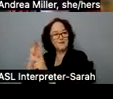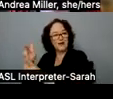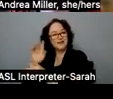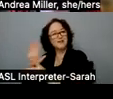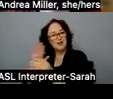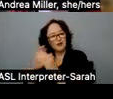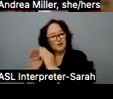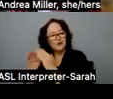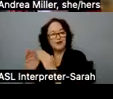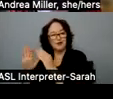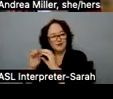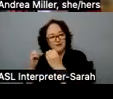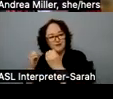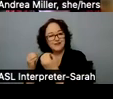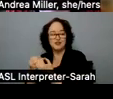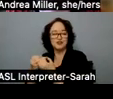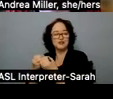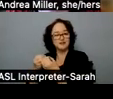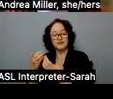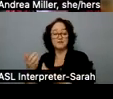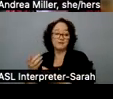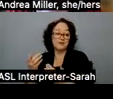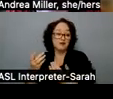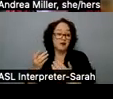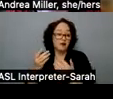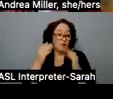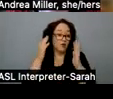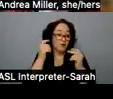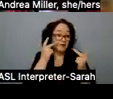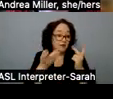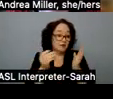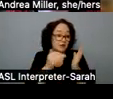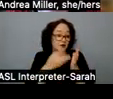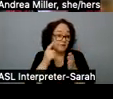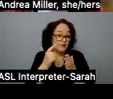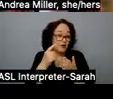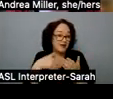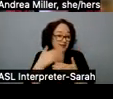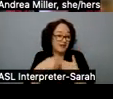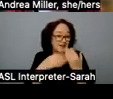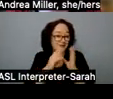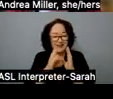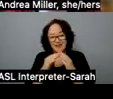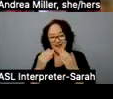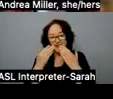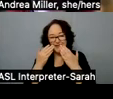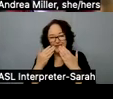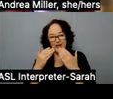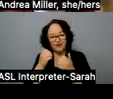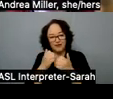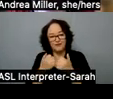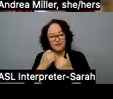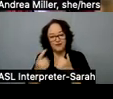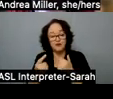so very much. And we hope to catch you on the next one. Have a Thank great you, everybody. Thank you, and feel free to reach